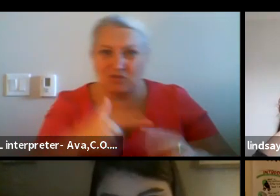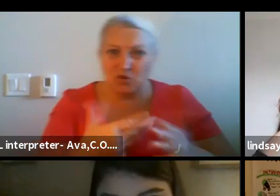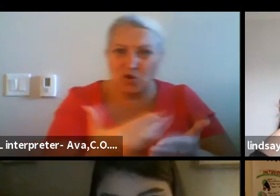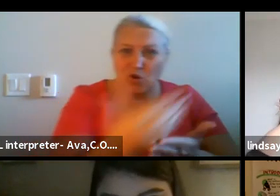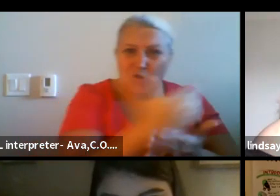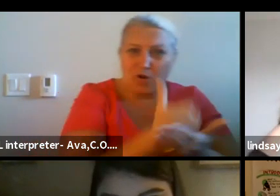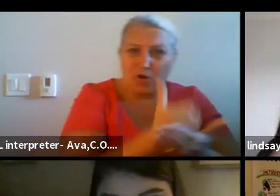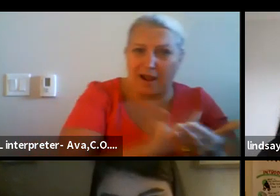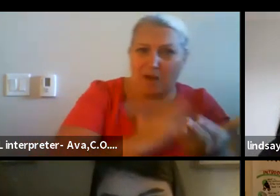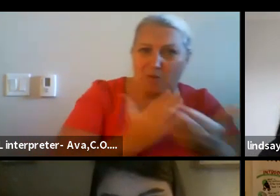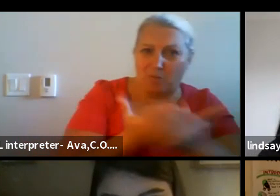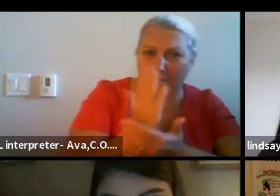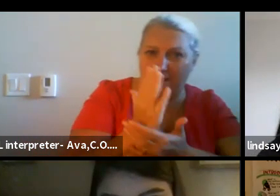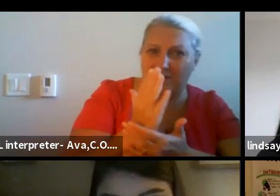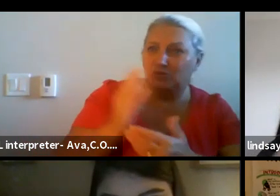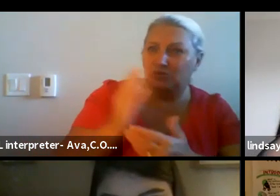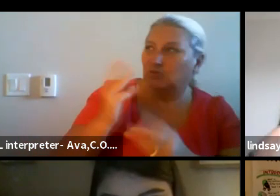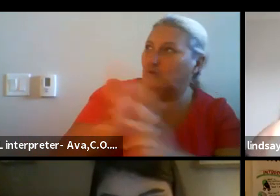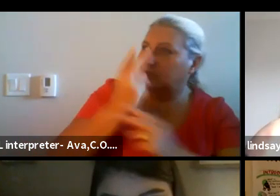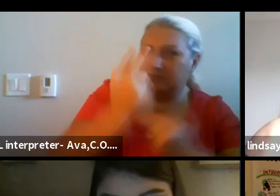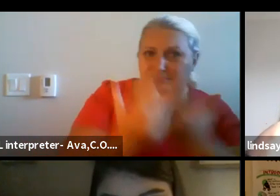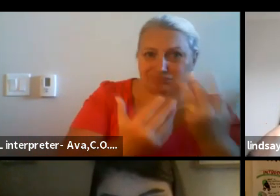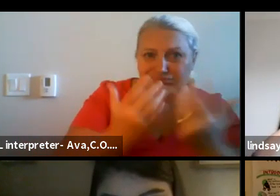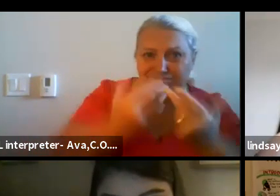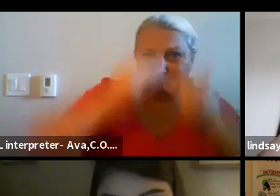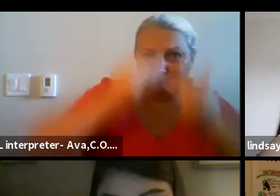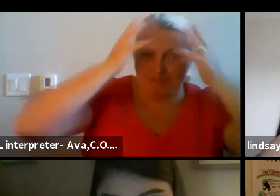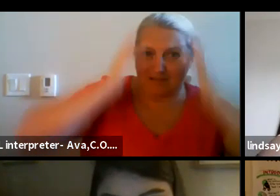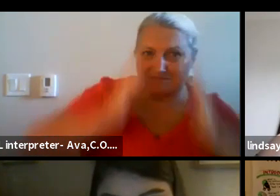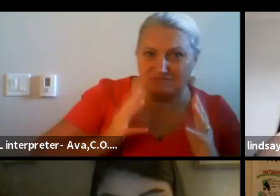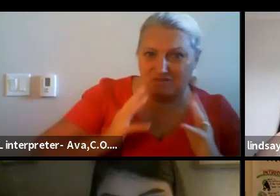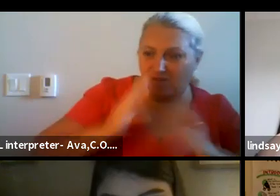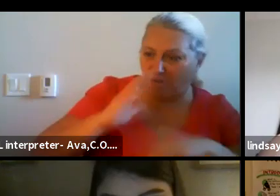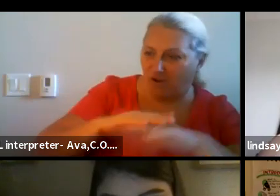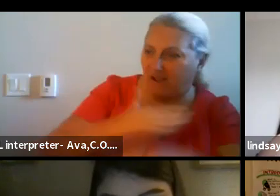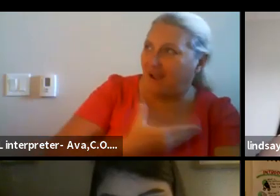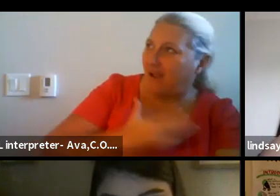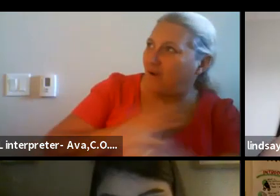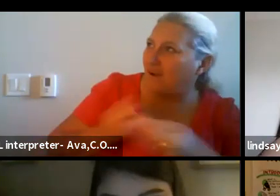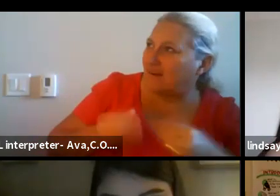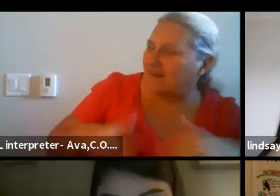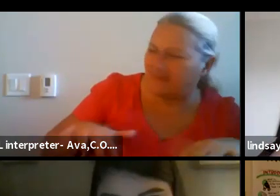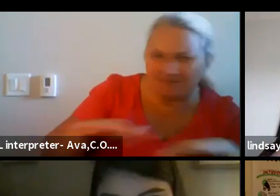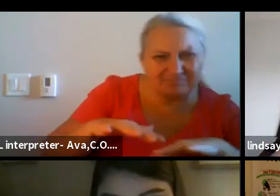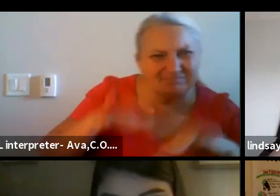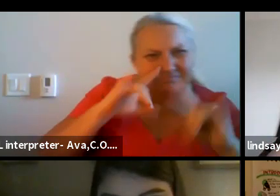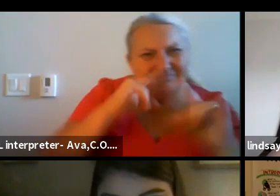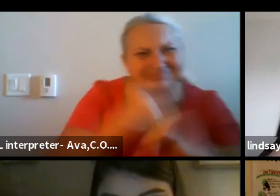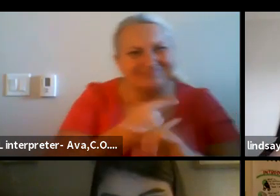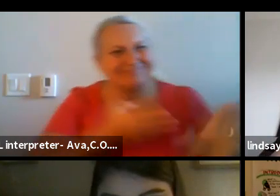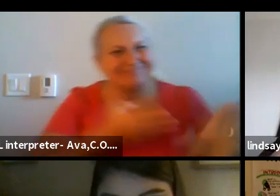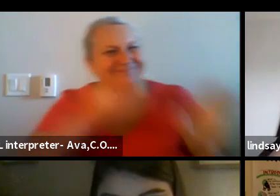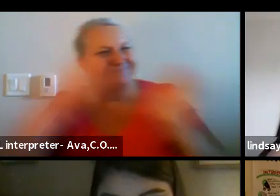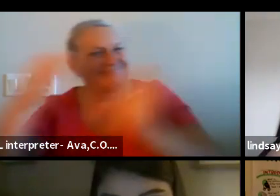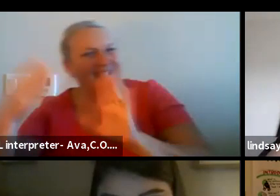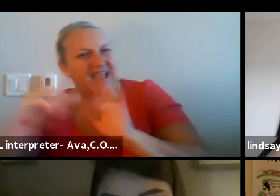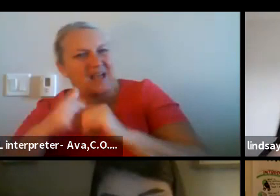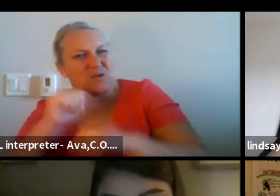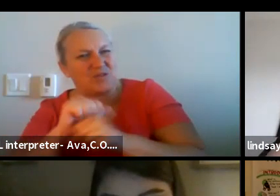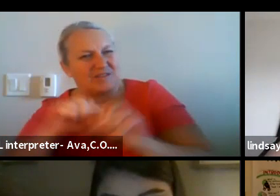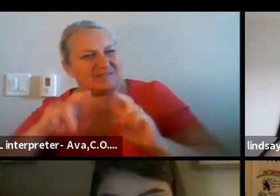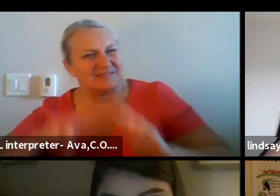cleanse this space itself, you know, before we go in and start doing this work. Very.